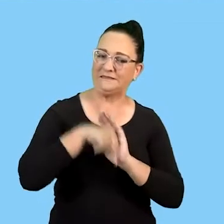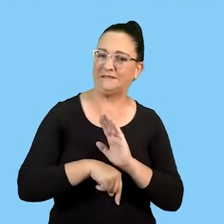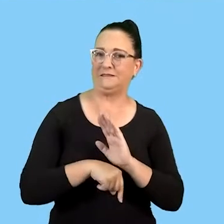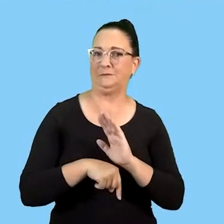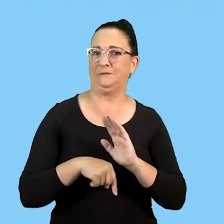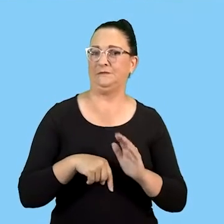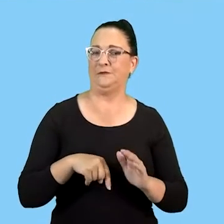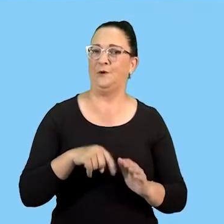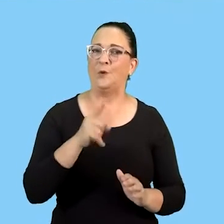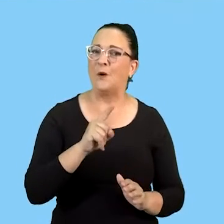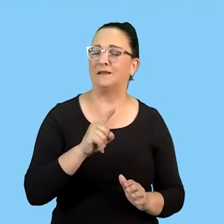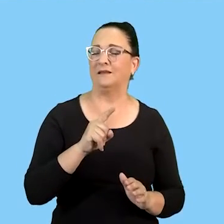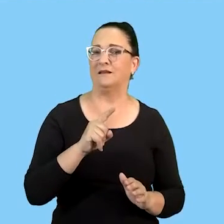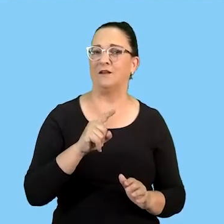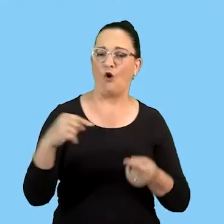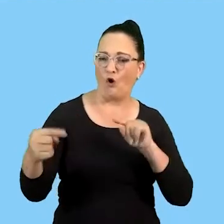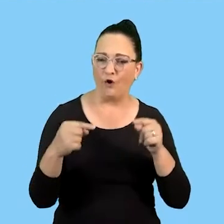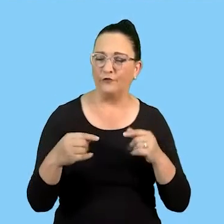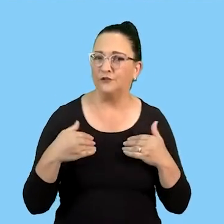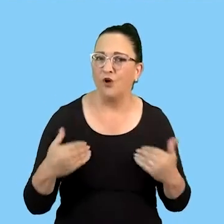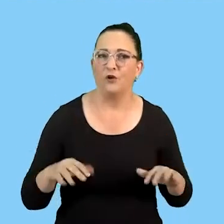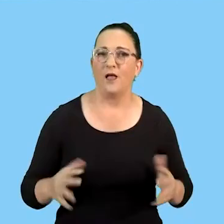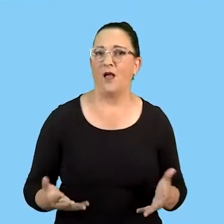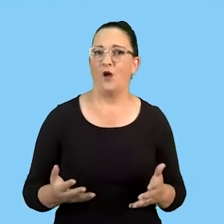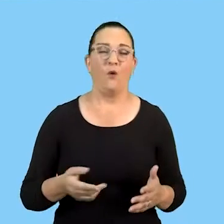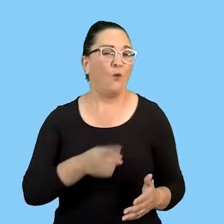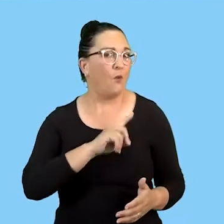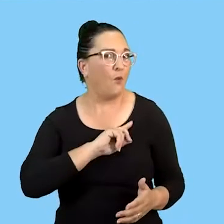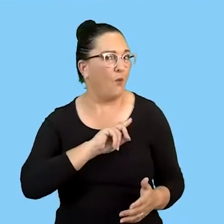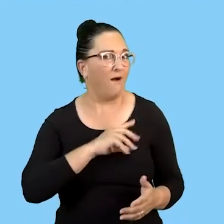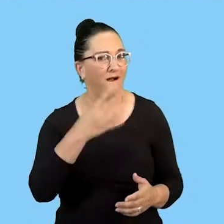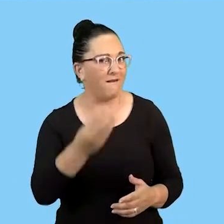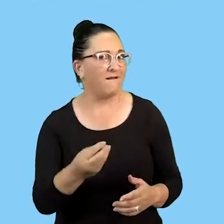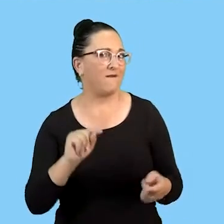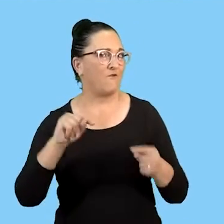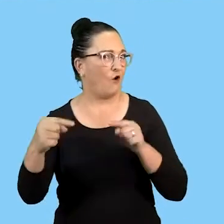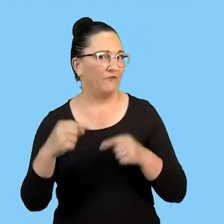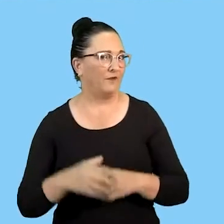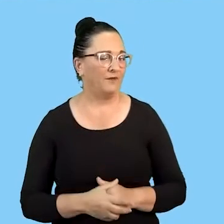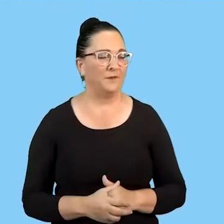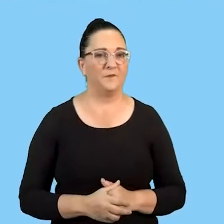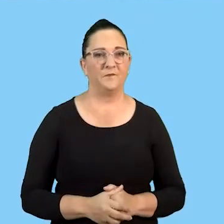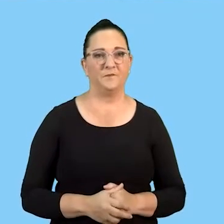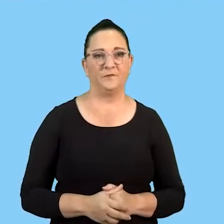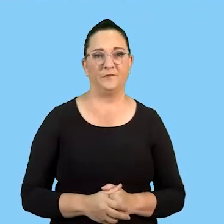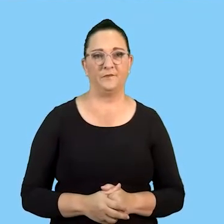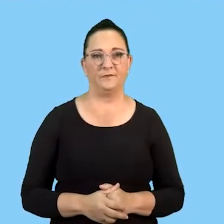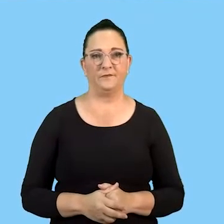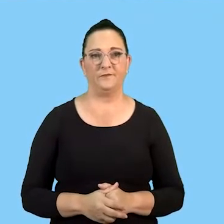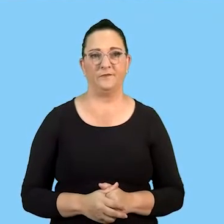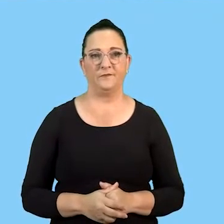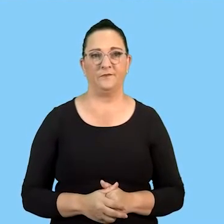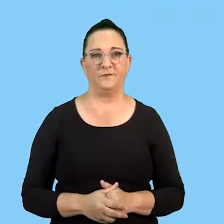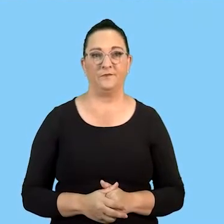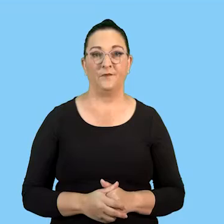the root cause of conflict to say who caused the conflict or why is there conflict from the word go.